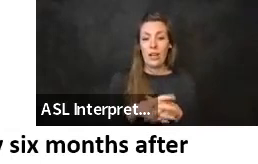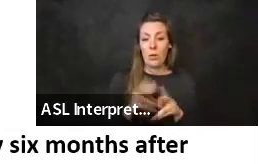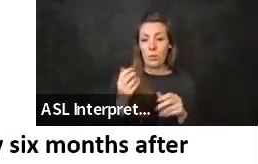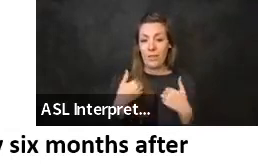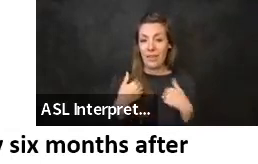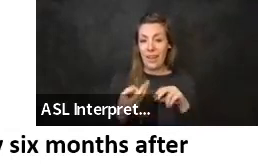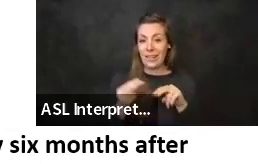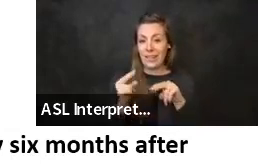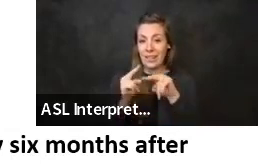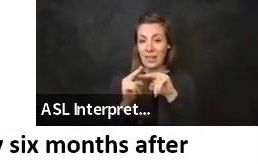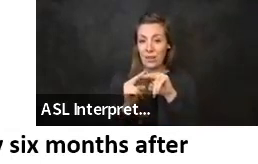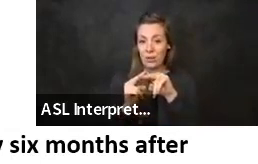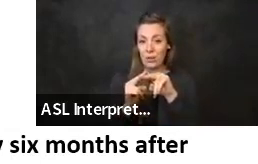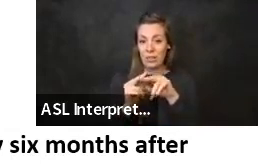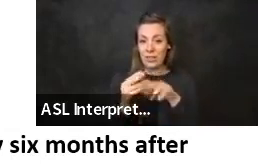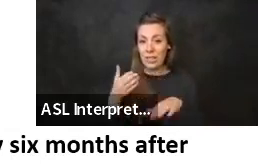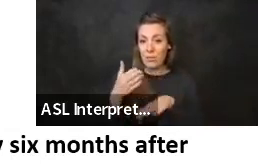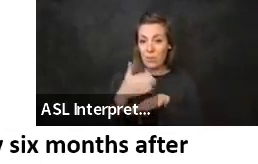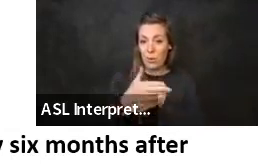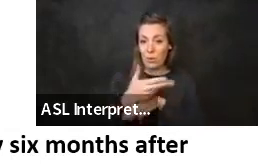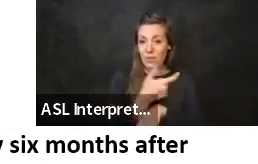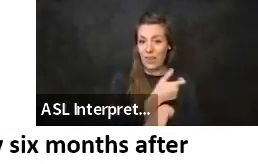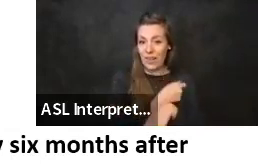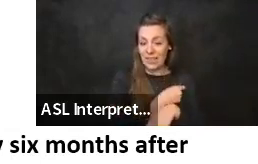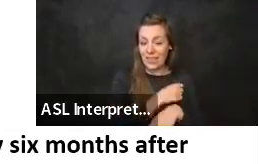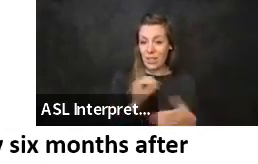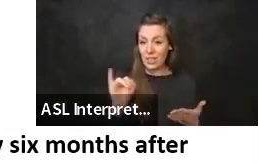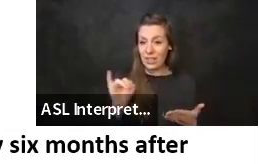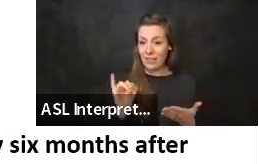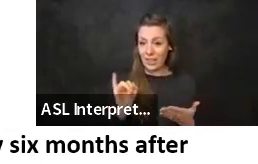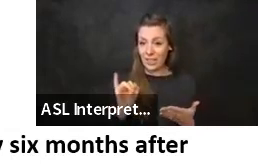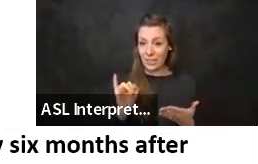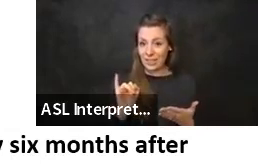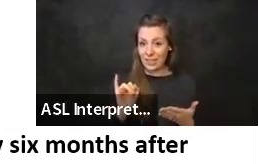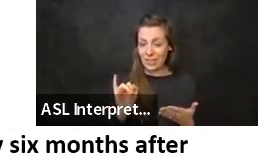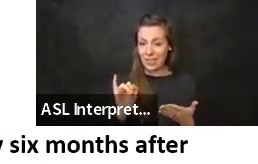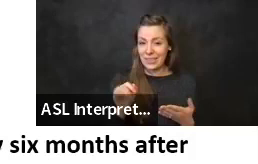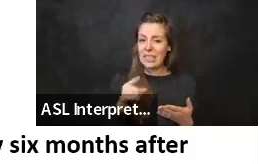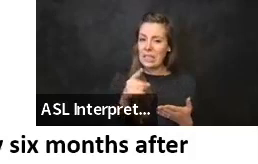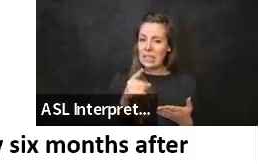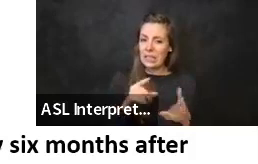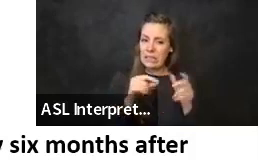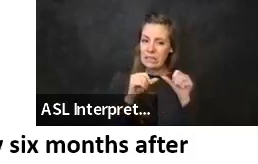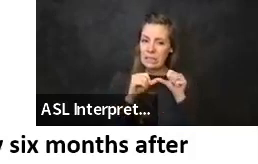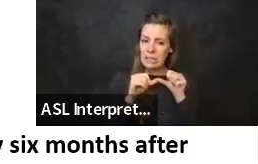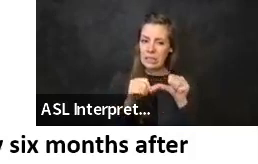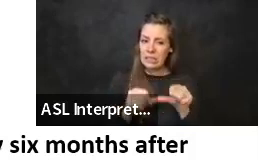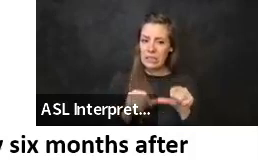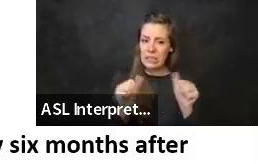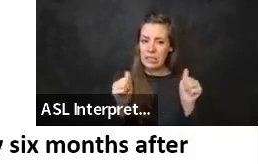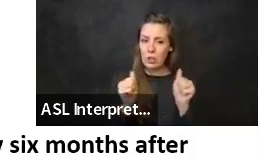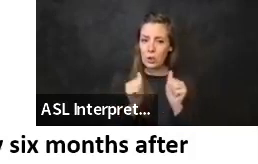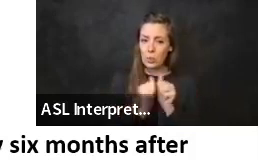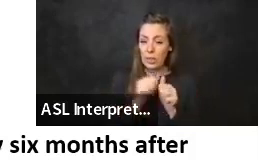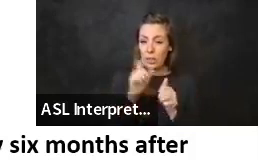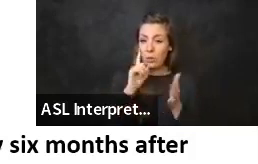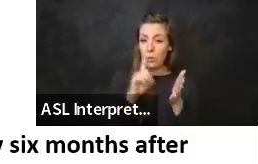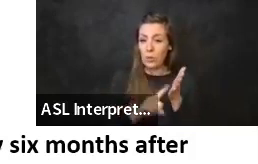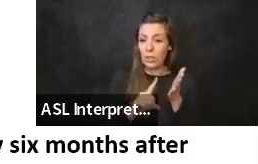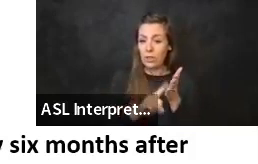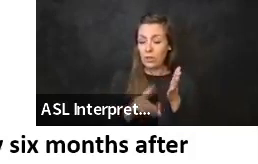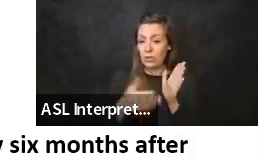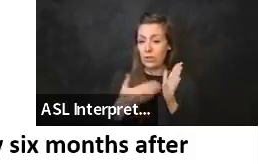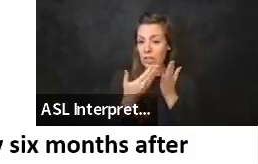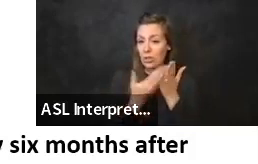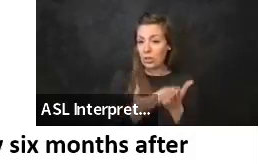in post-vaccination infections. And this is consistent with research that is shown with